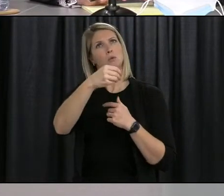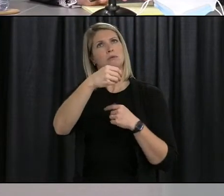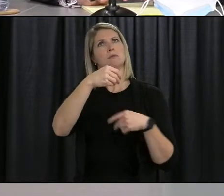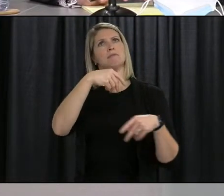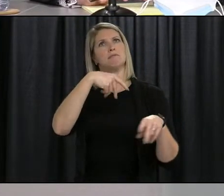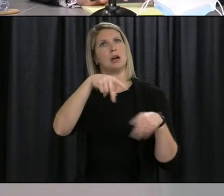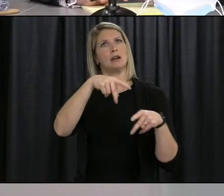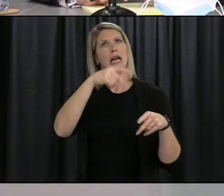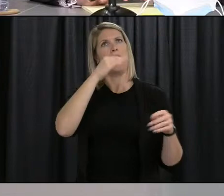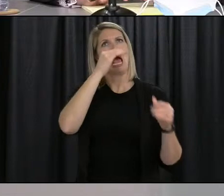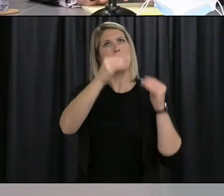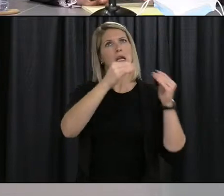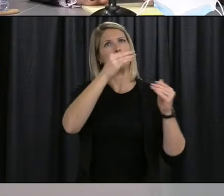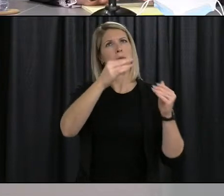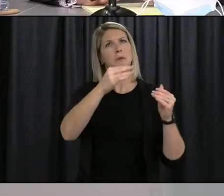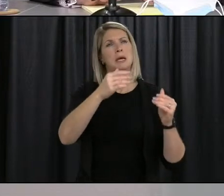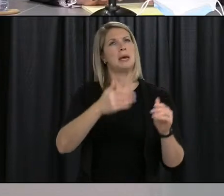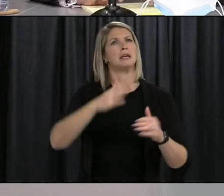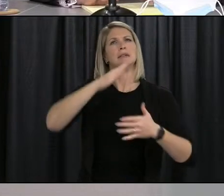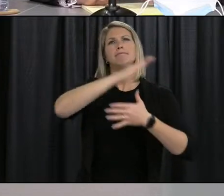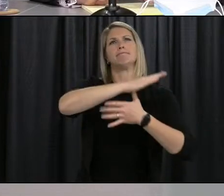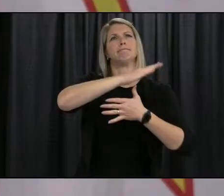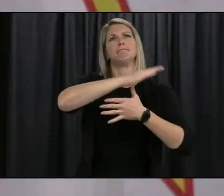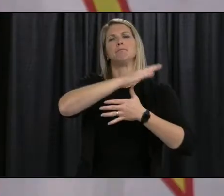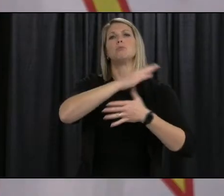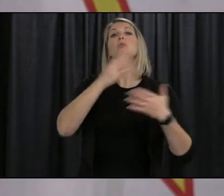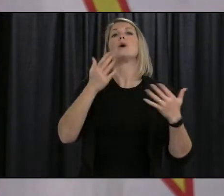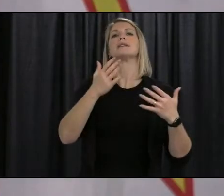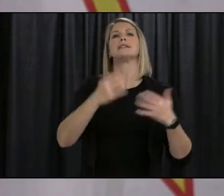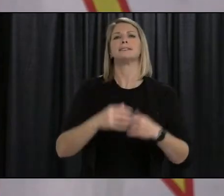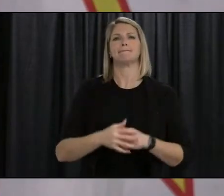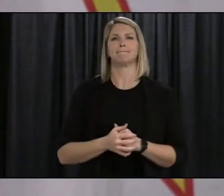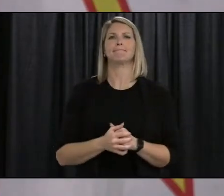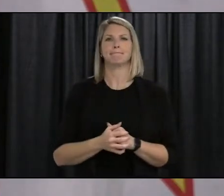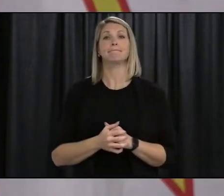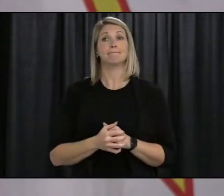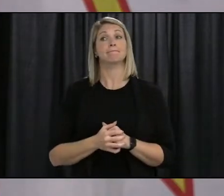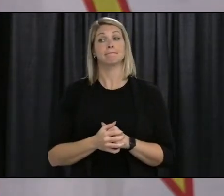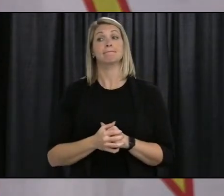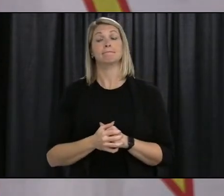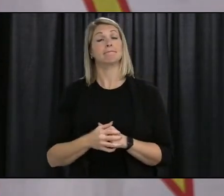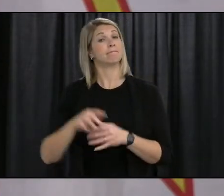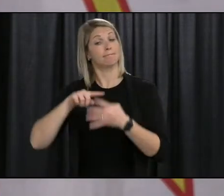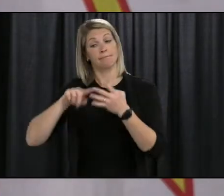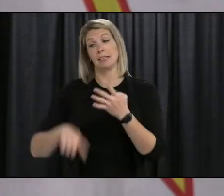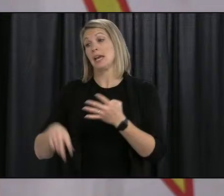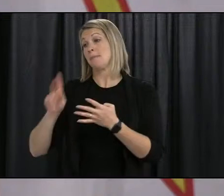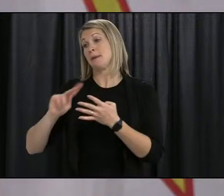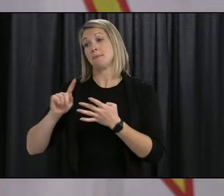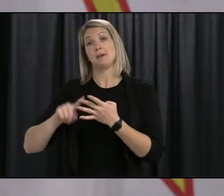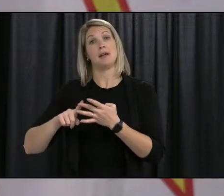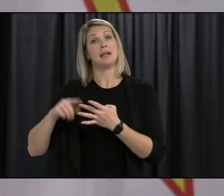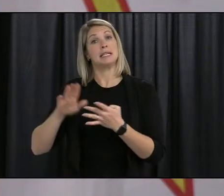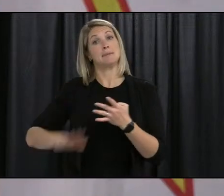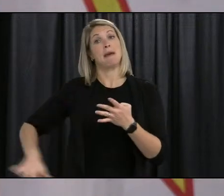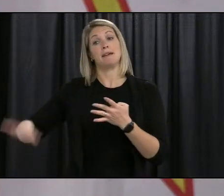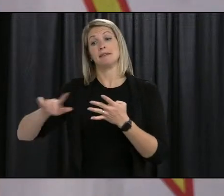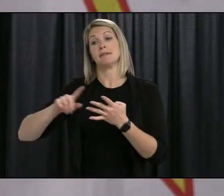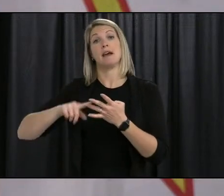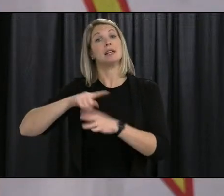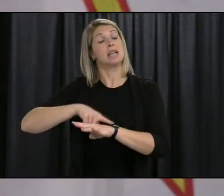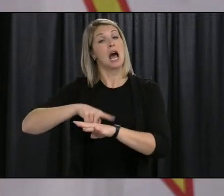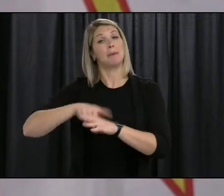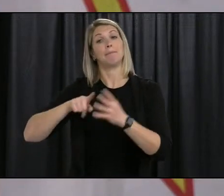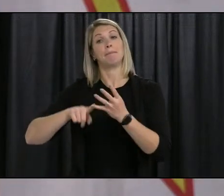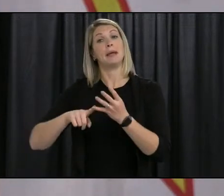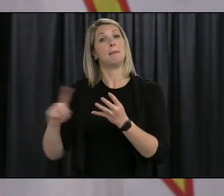adult parties in and around Halloween? Yeah, so as we said many times, people, space, time, and place. You should look at where you're going.